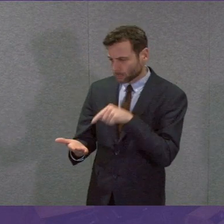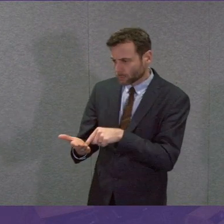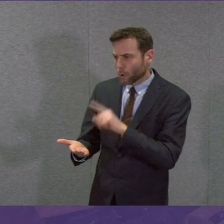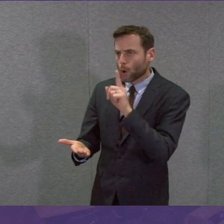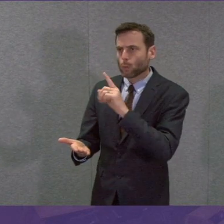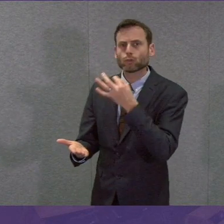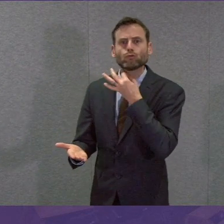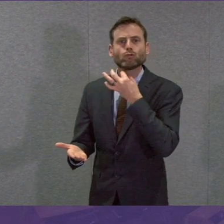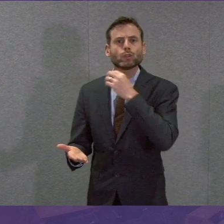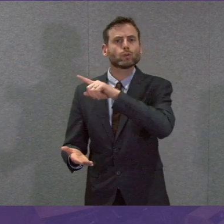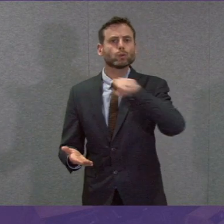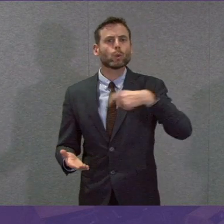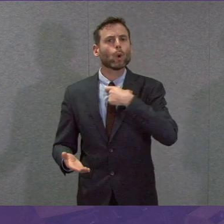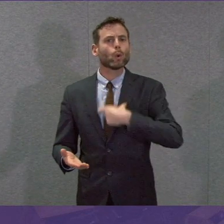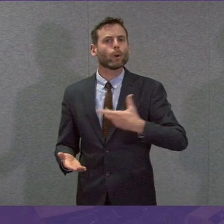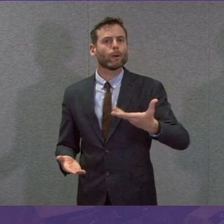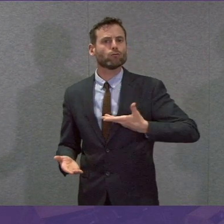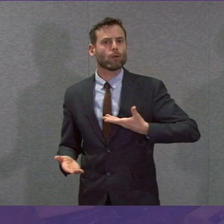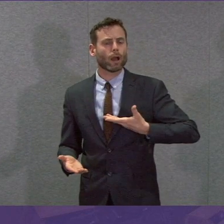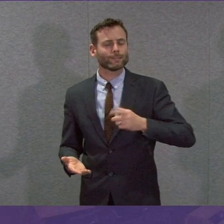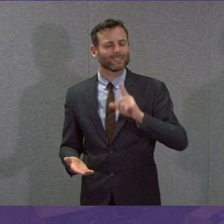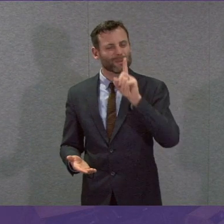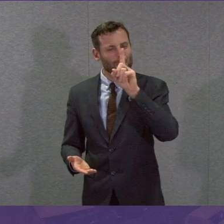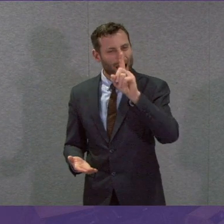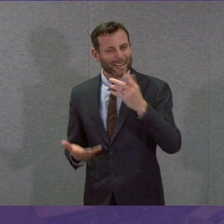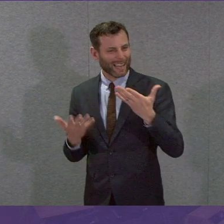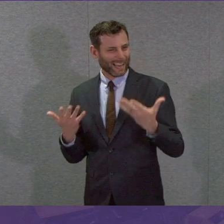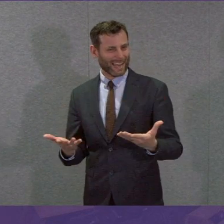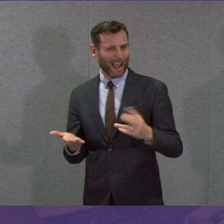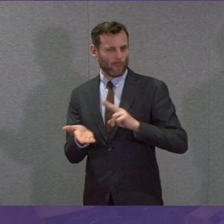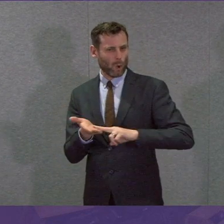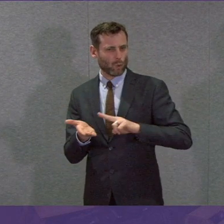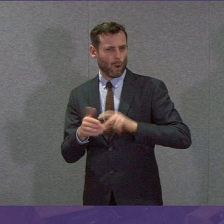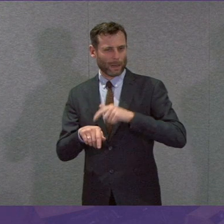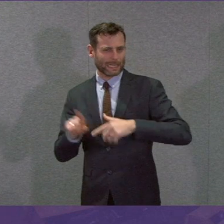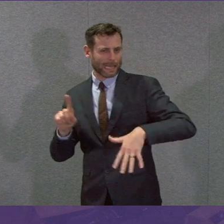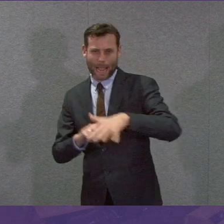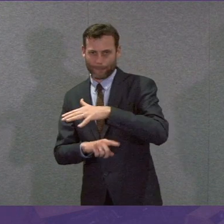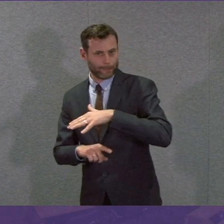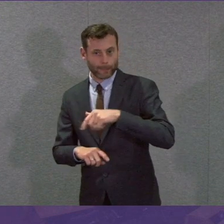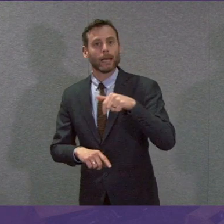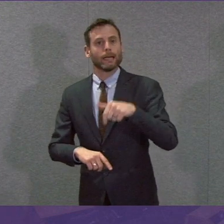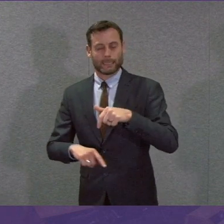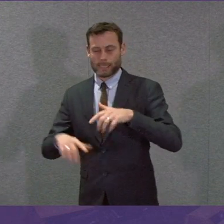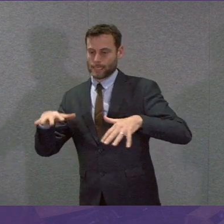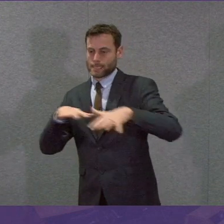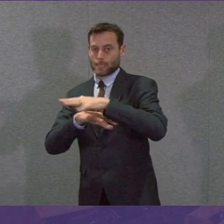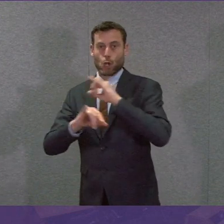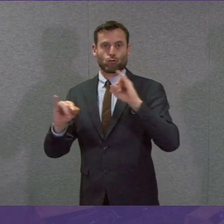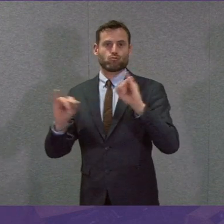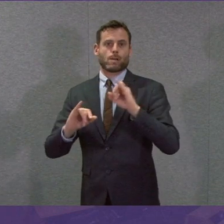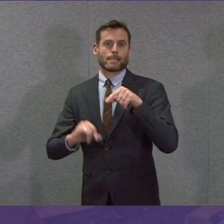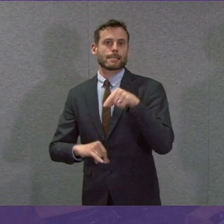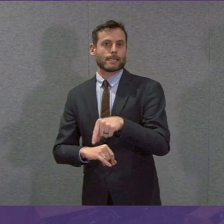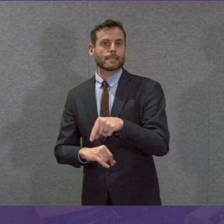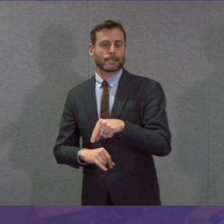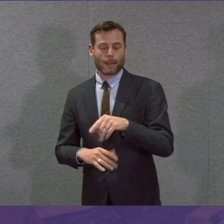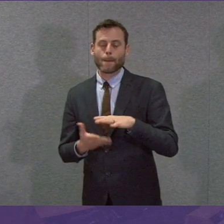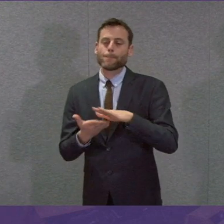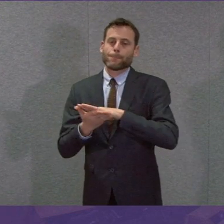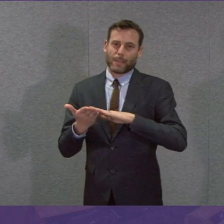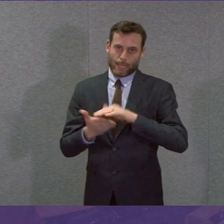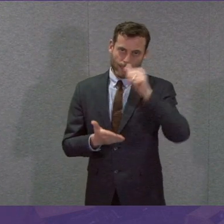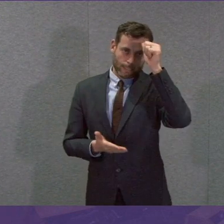not in normal times. We are dealing with a crisis, and this requires a different approach, where we accept that some freedoms will have